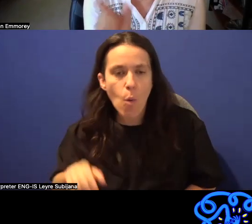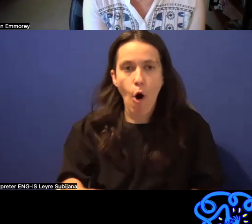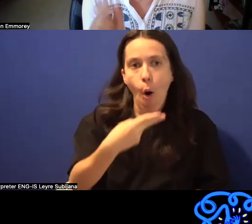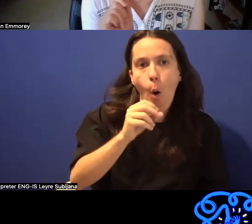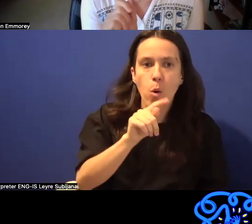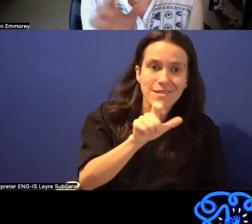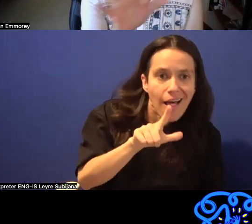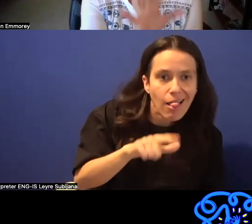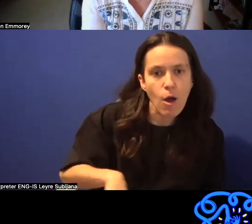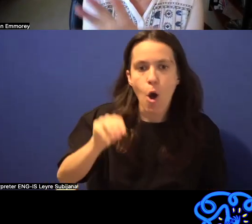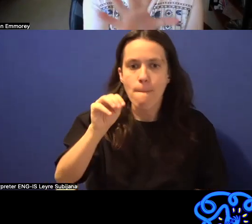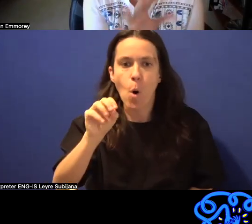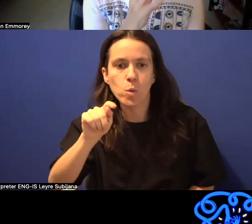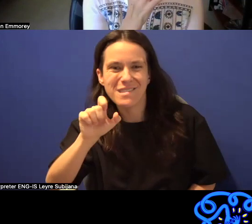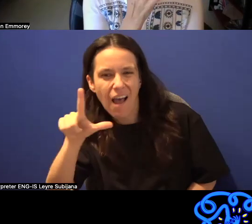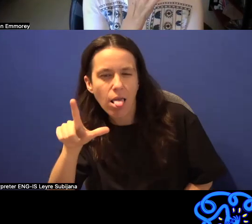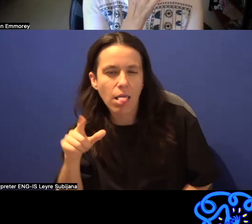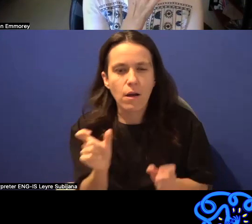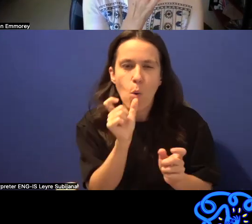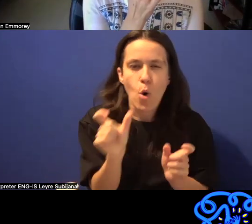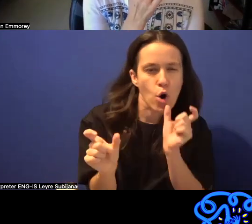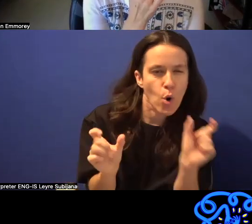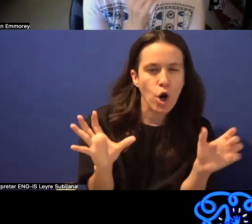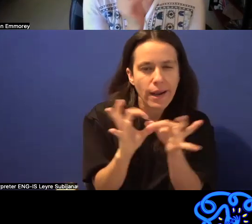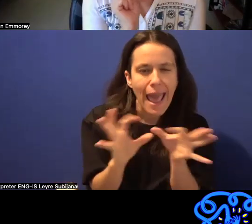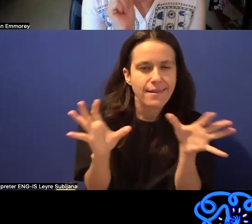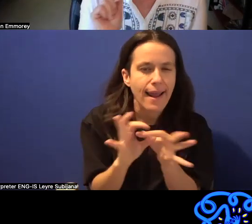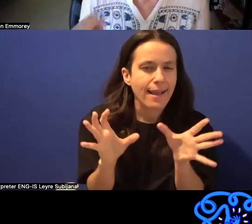one word connect to another word rather than networks.